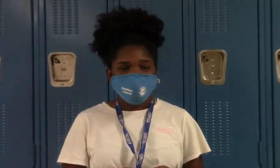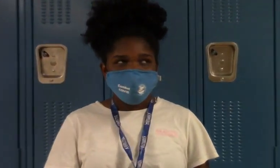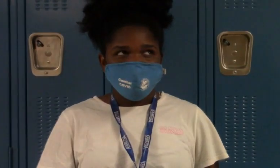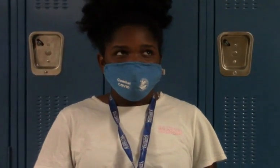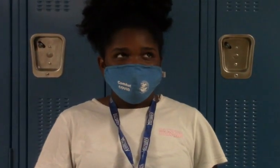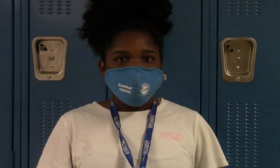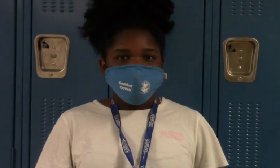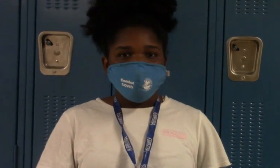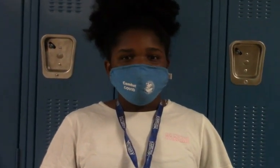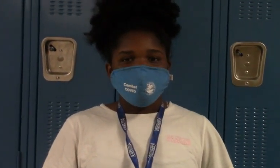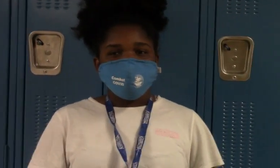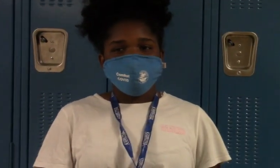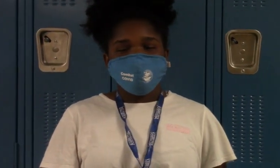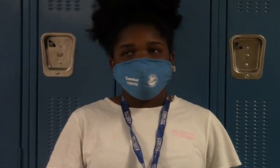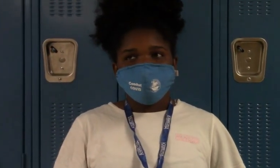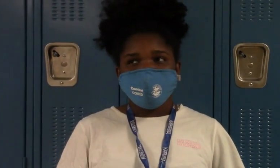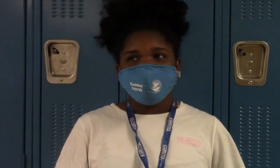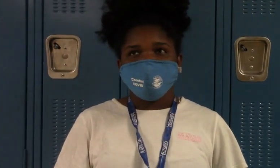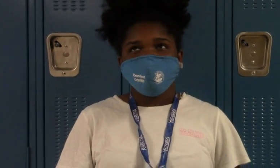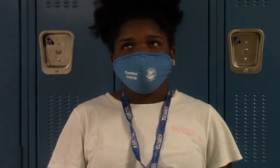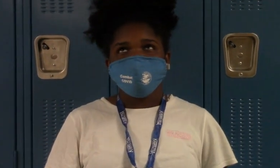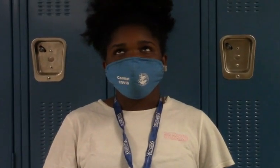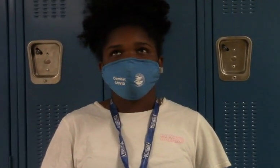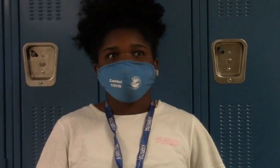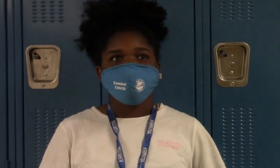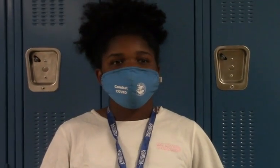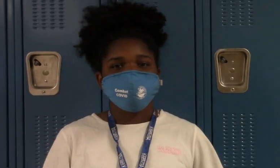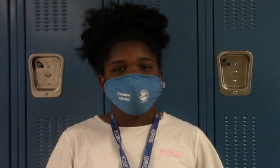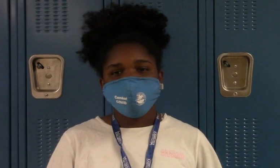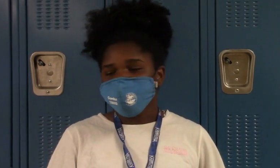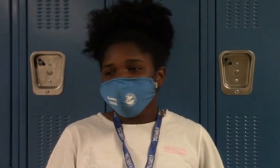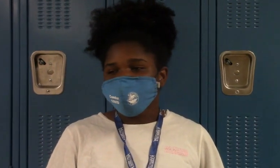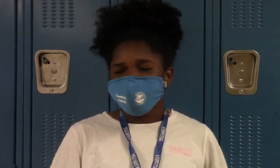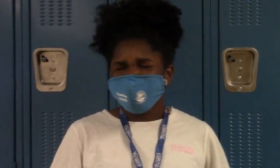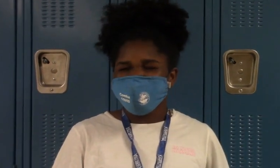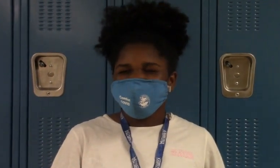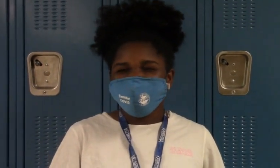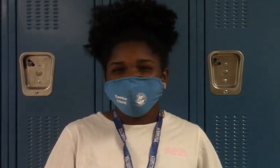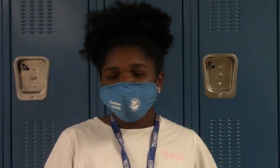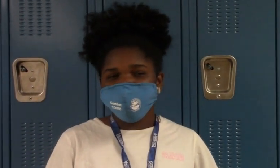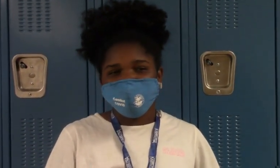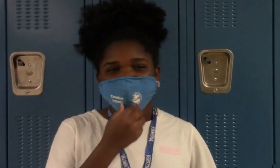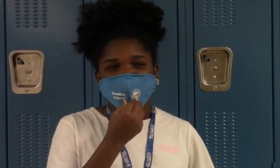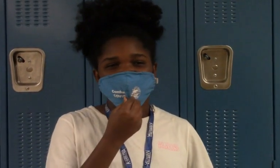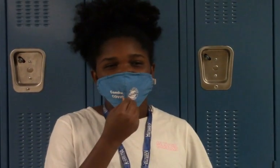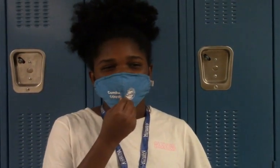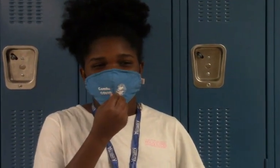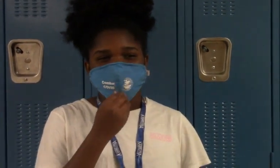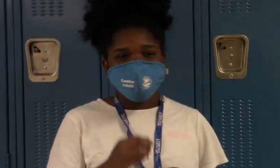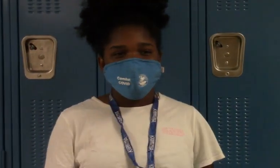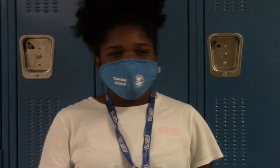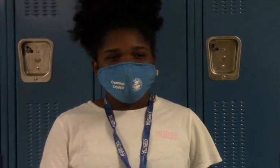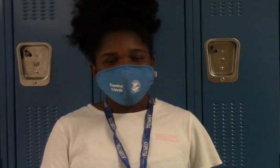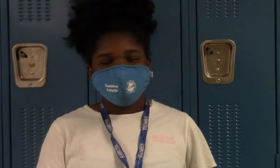like we get to have like a celebration. And it's actually good to have your own